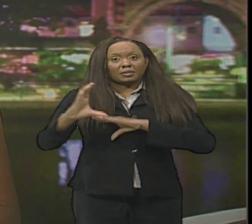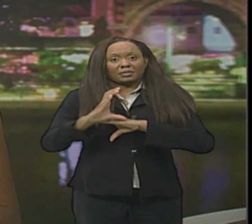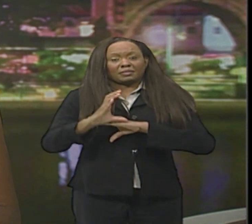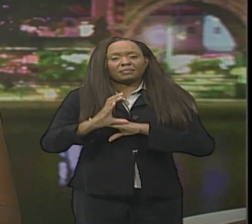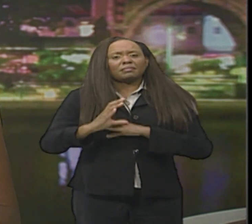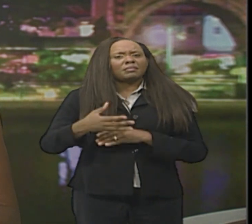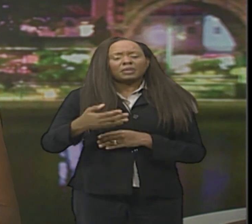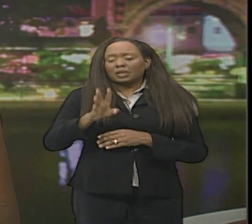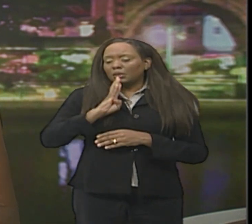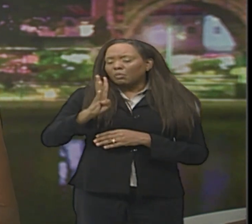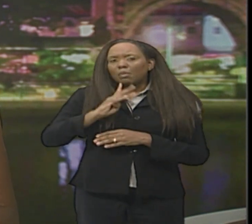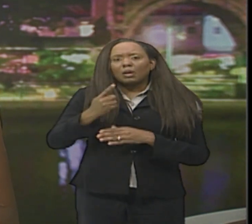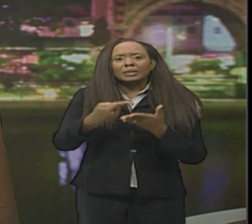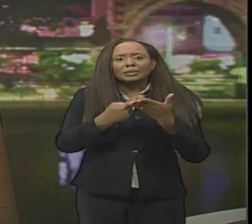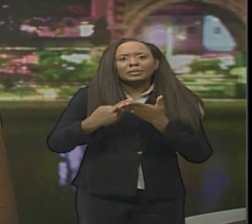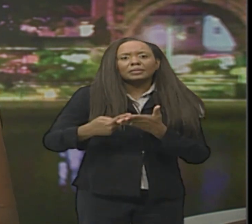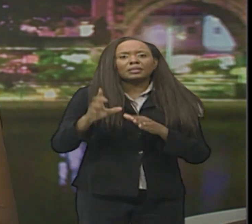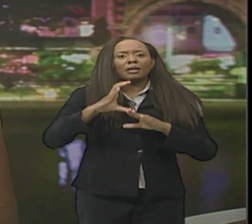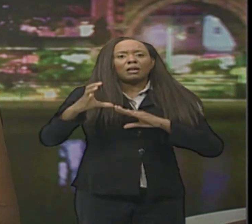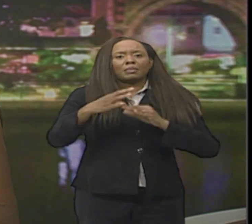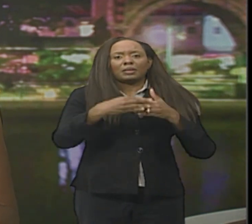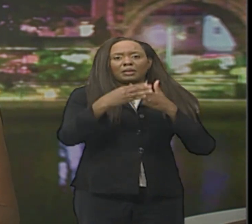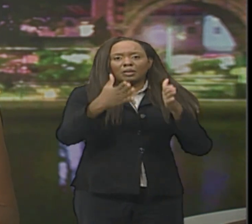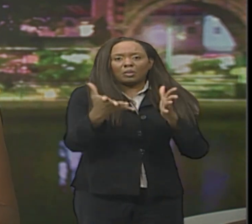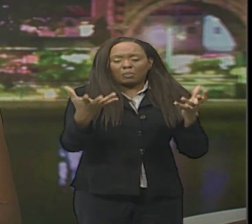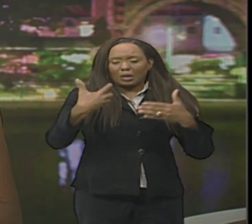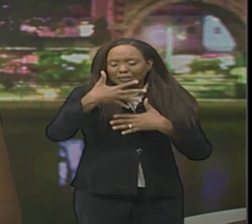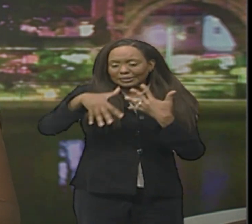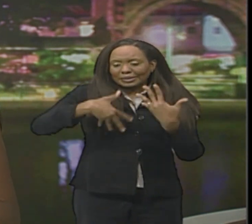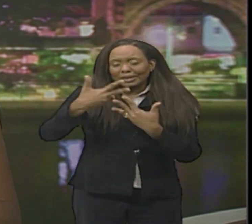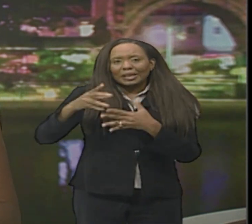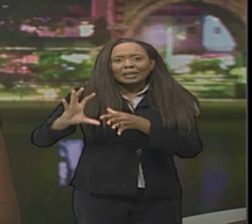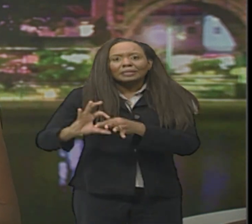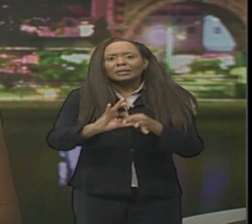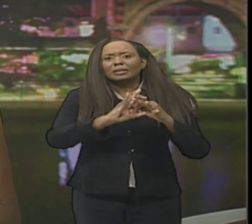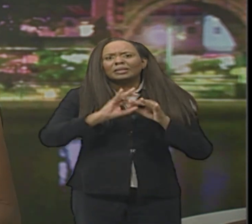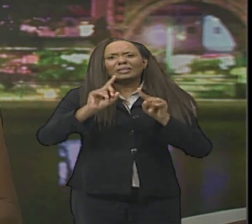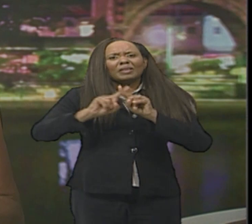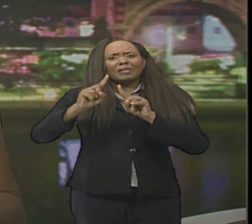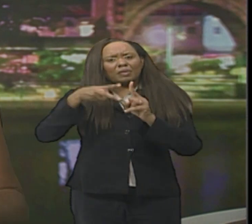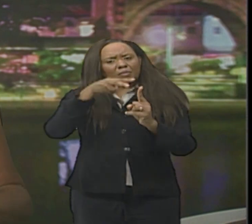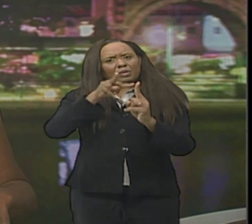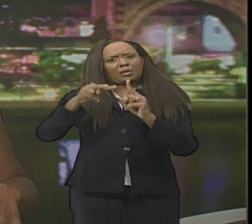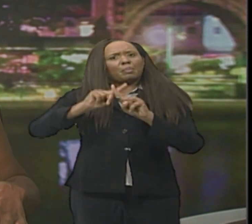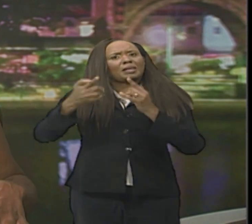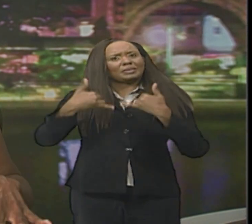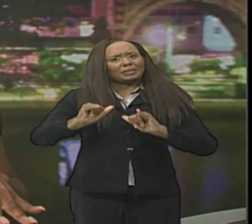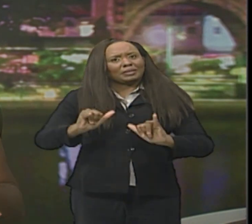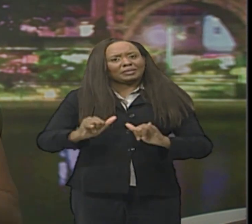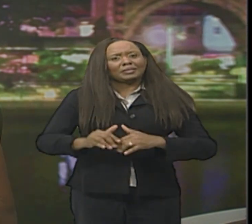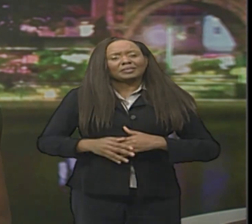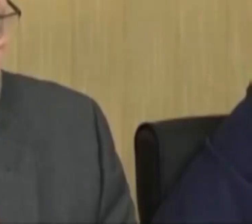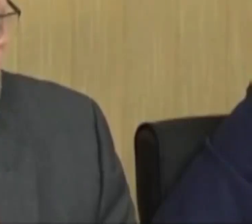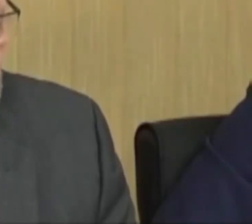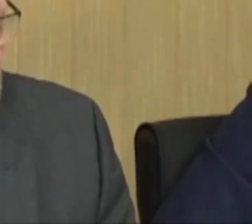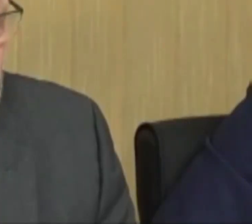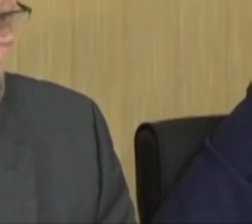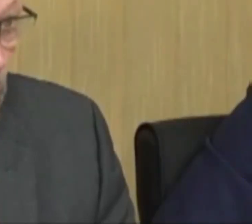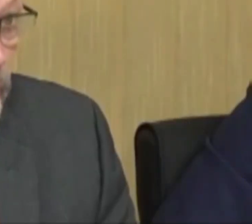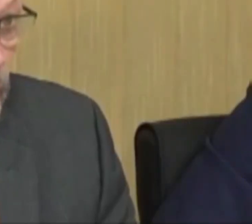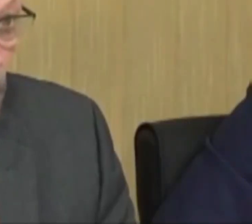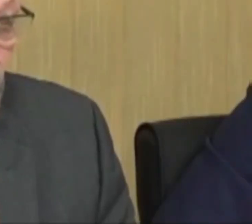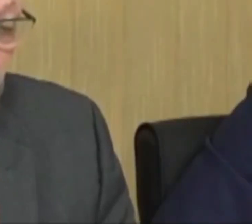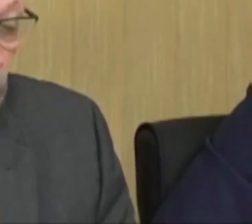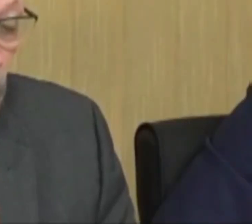forum Caribbean leaders are committed to integration despite differing views. There's not one head of government that sits in